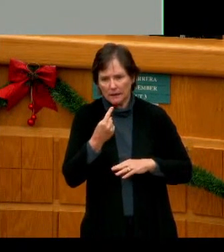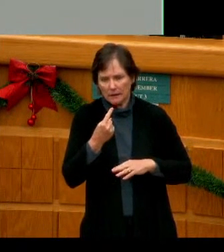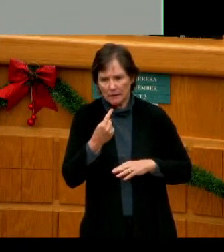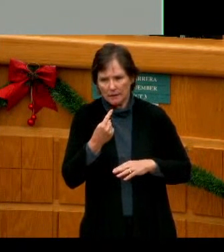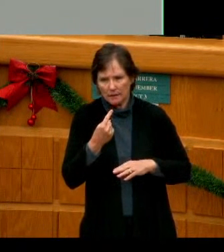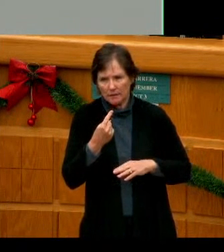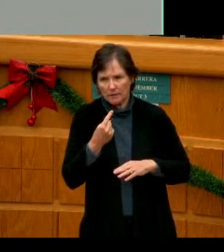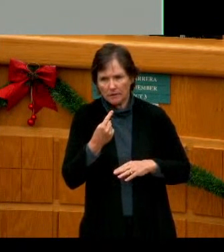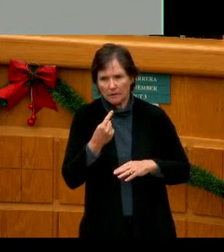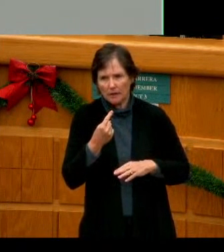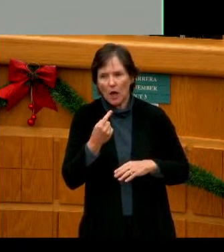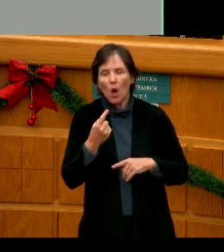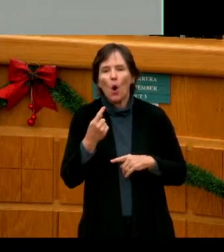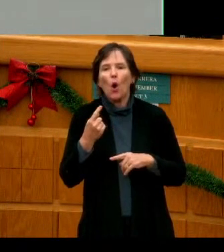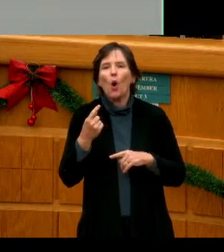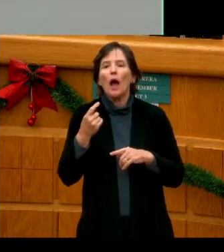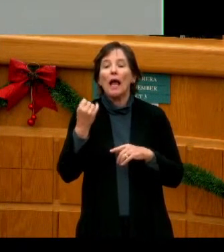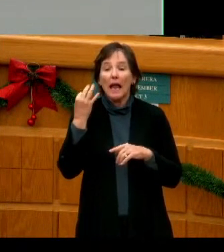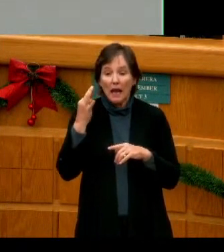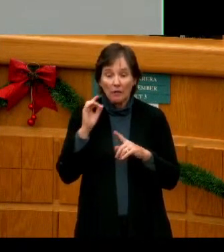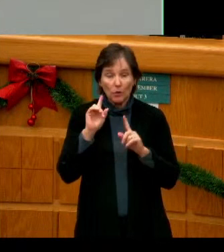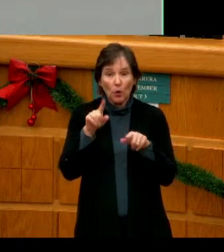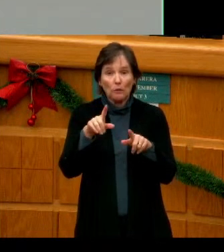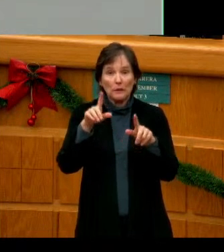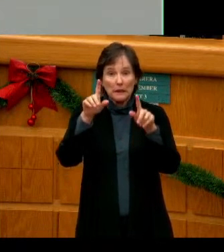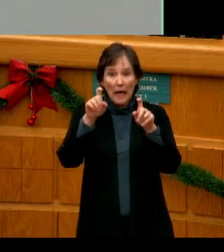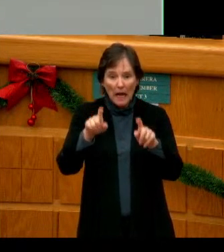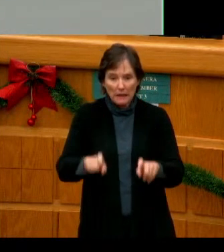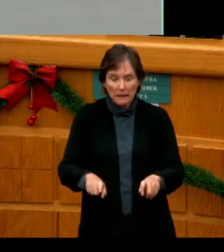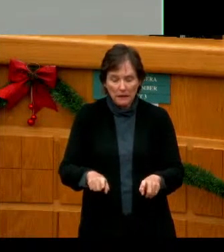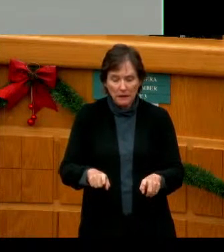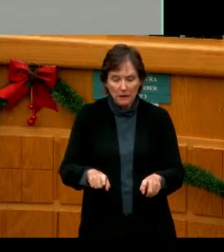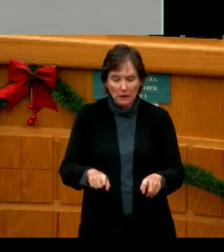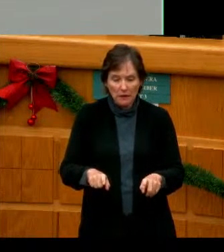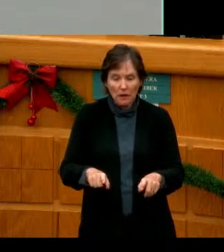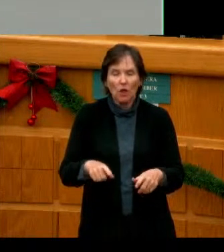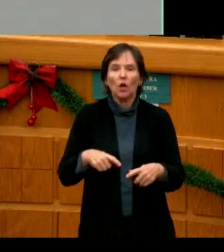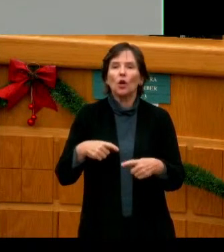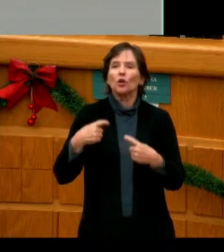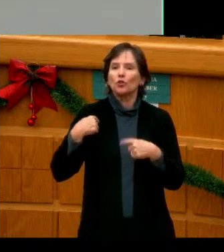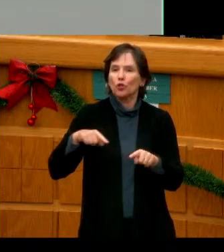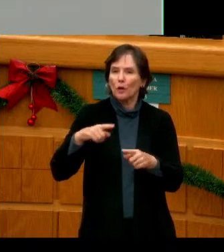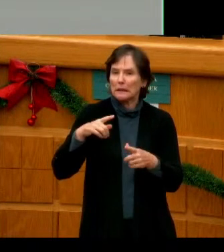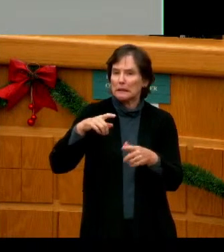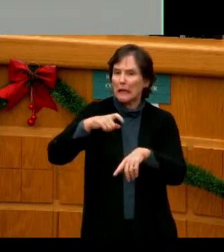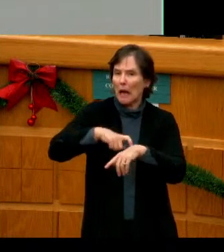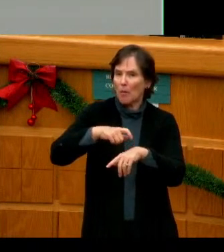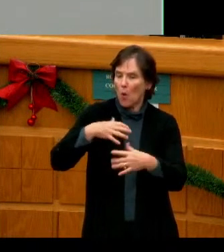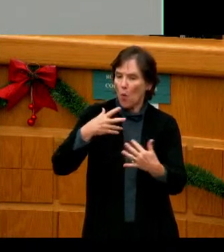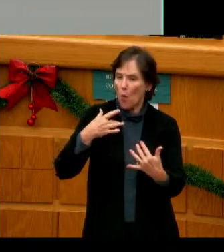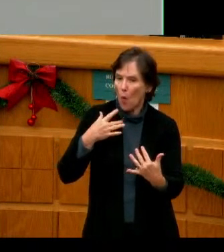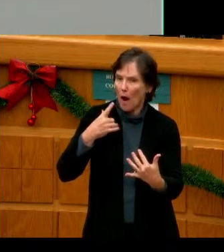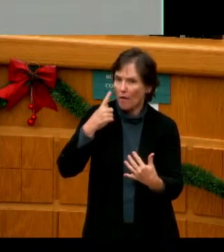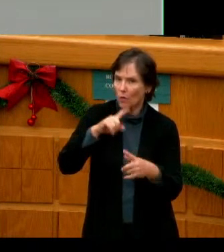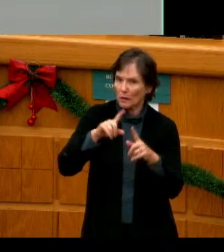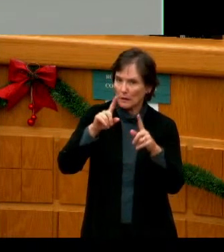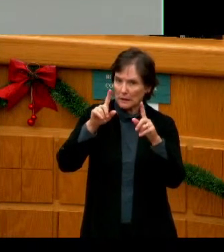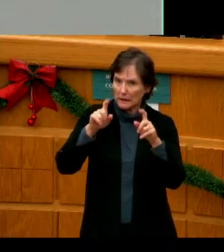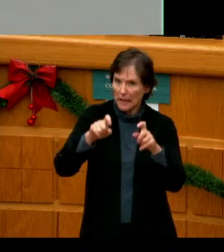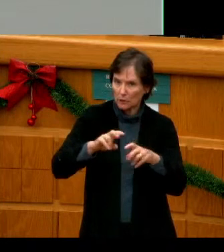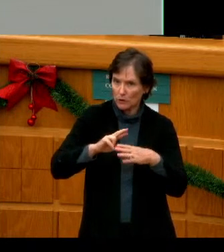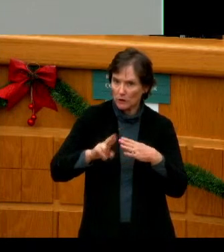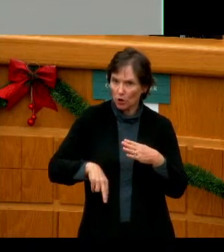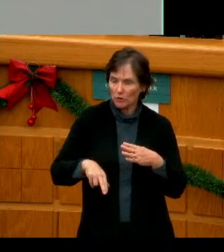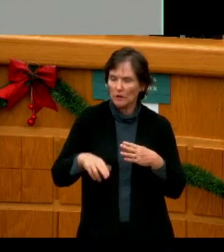get the result of that test. Make sure that you don't go out while you're waiting for the result of that test. We have partial